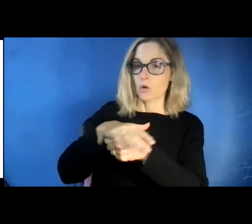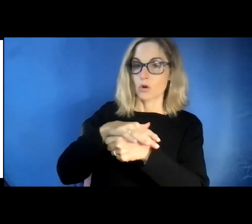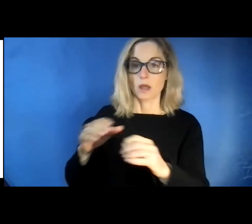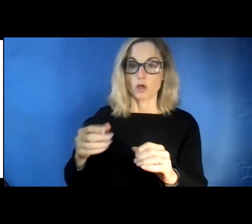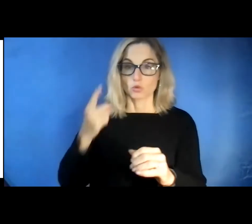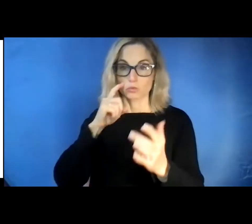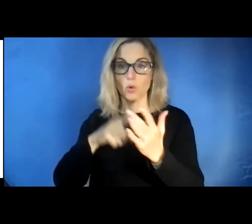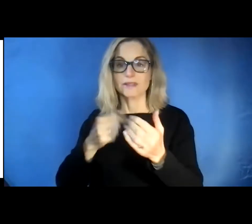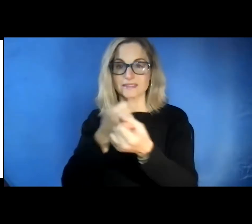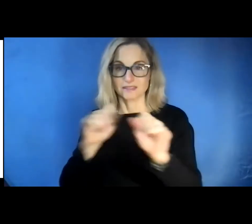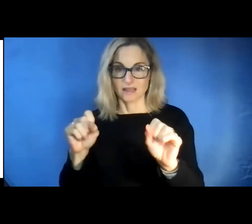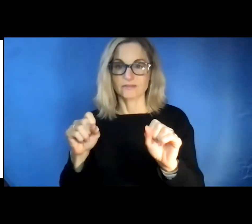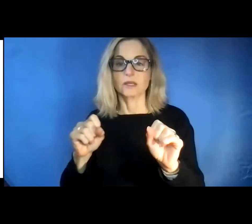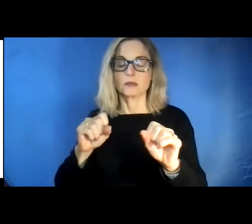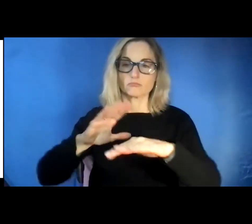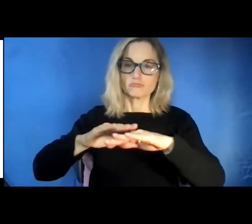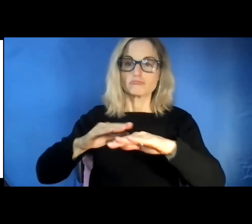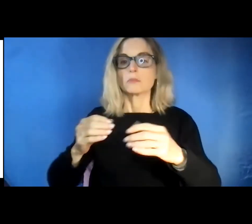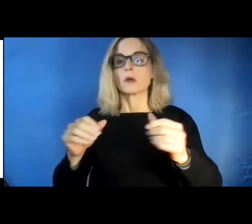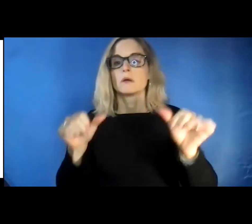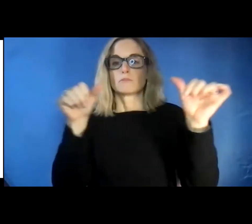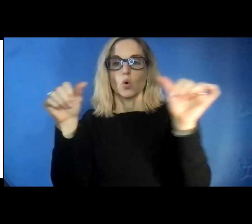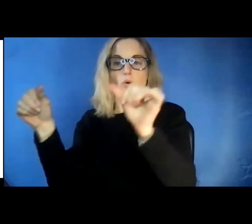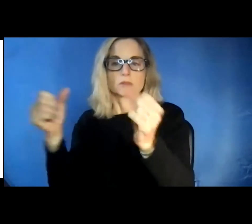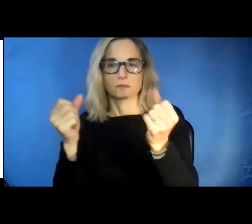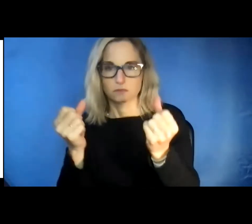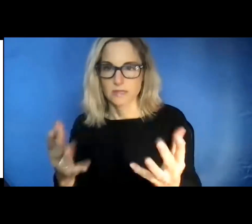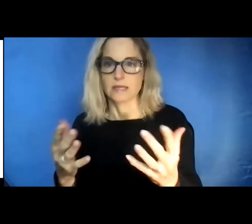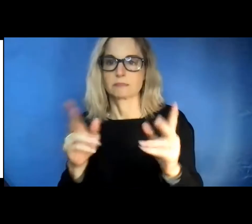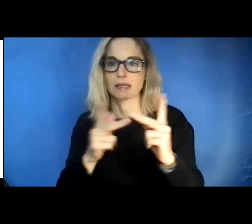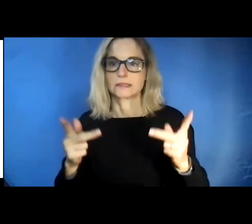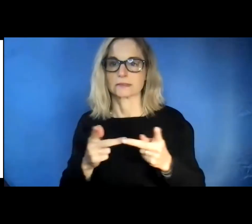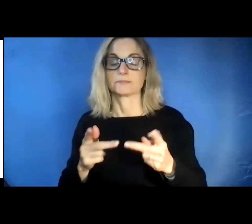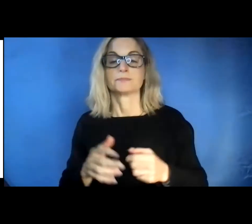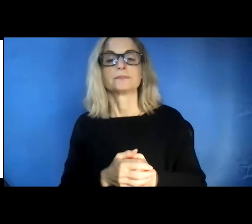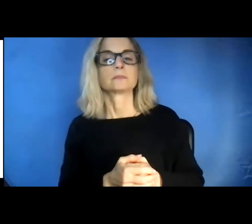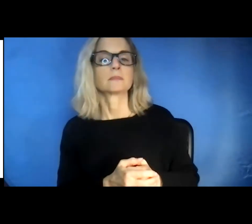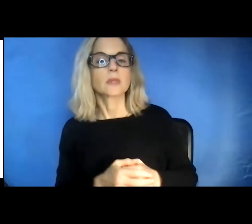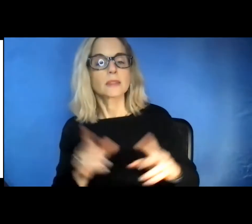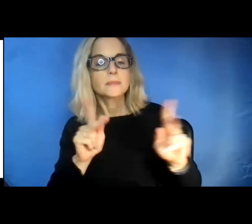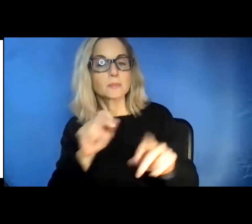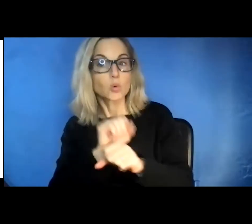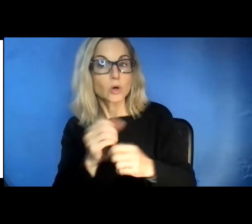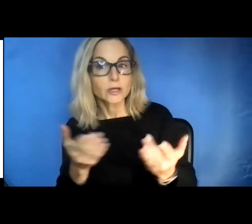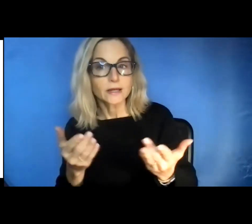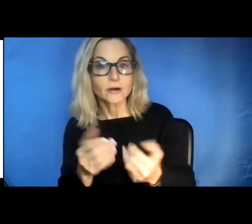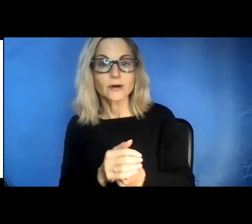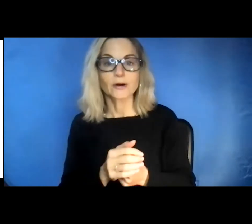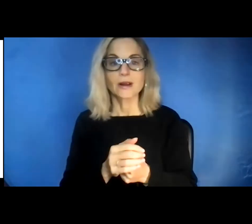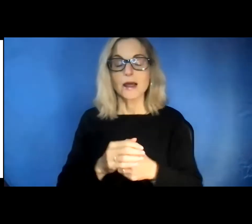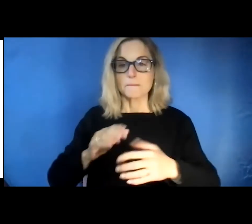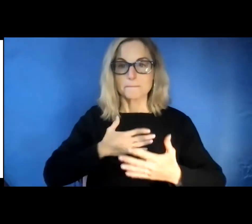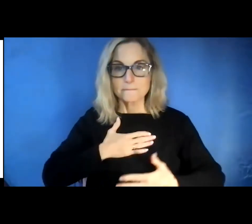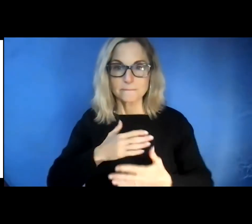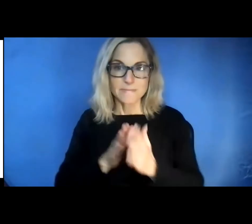site. So who are the people working here? The adjectives I would use to describe the people here: passionate, scrappy, ambitious, very excited